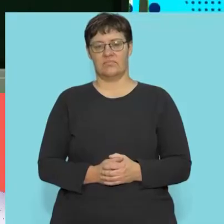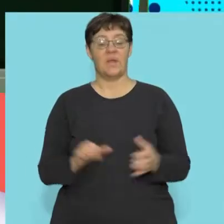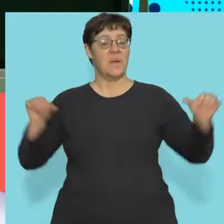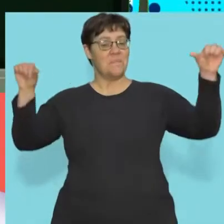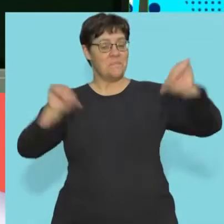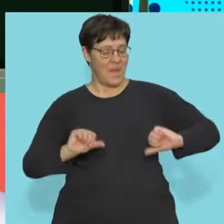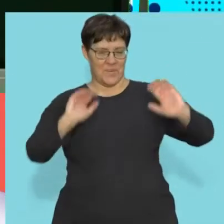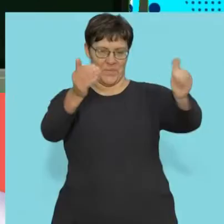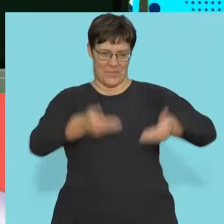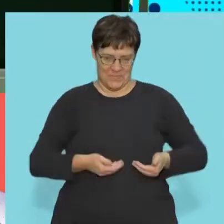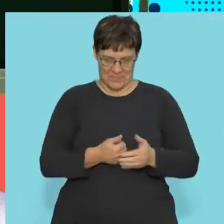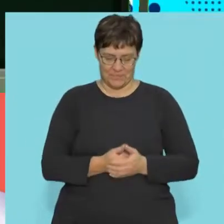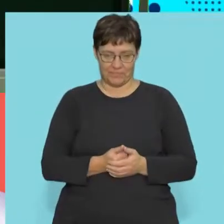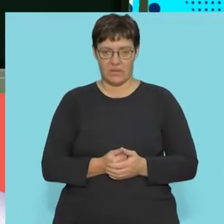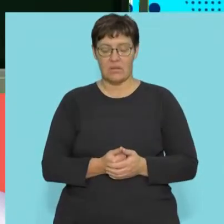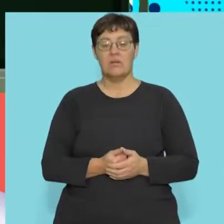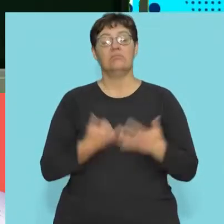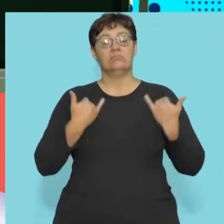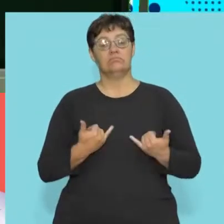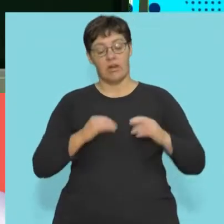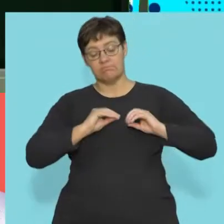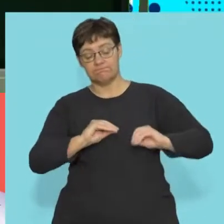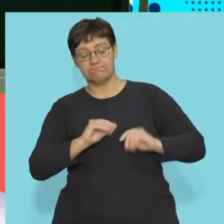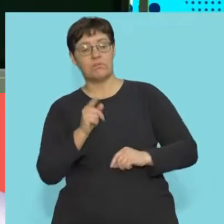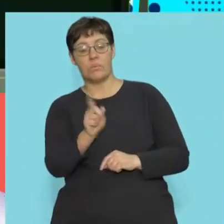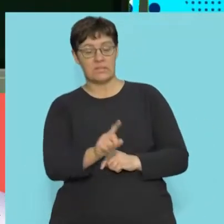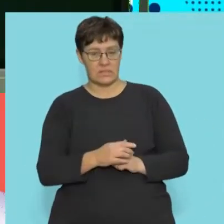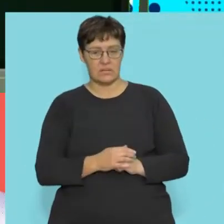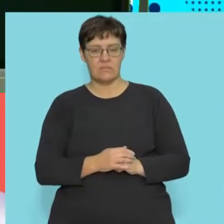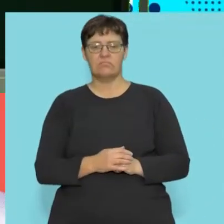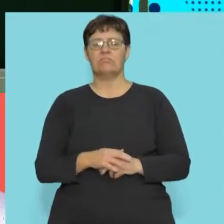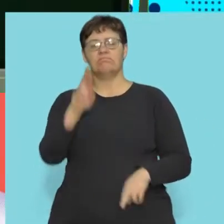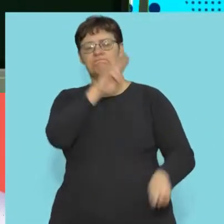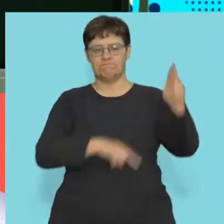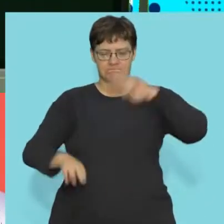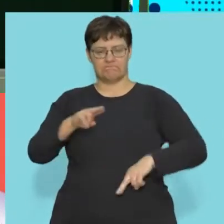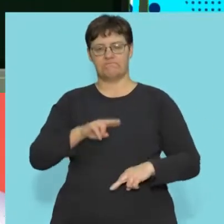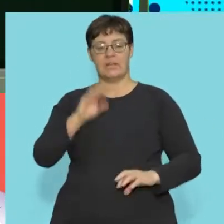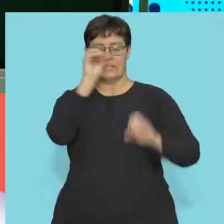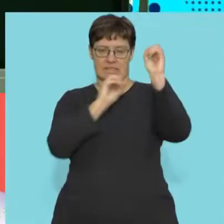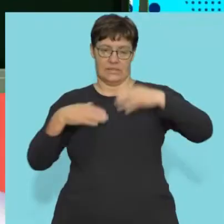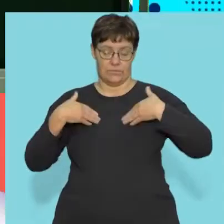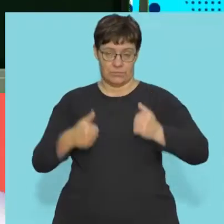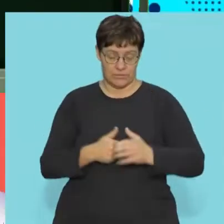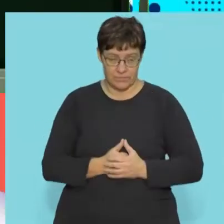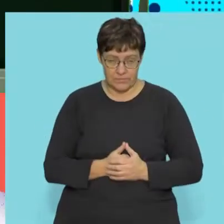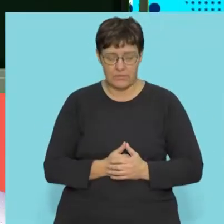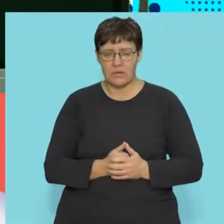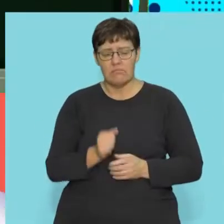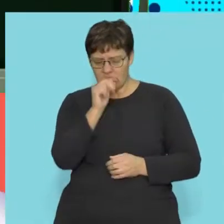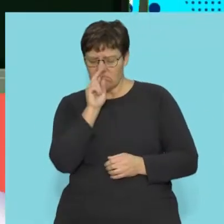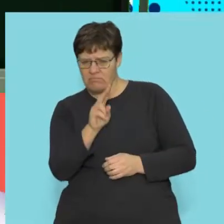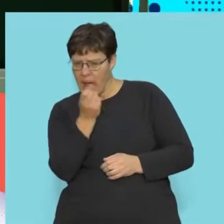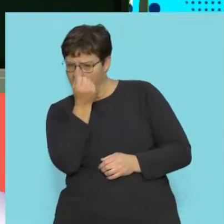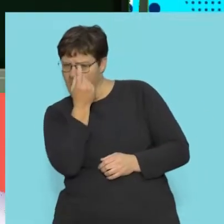Welcome back, life science learners. In our segment today, we're focusing on the revision of cellular respiration. Let's apply